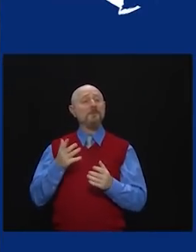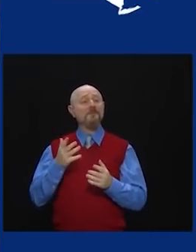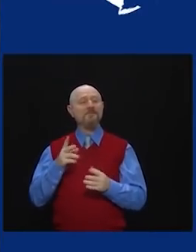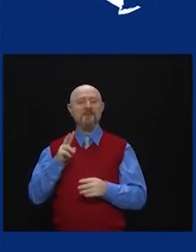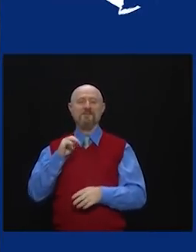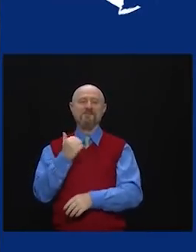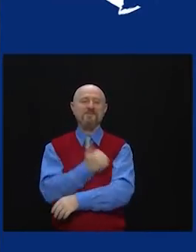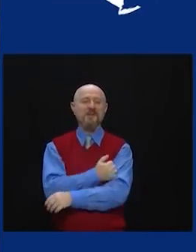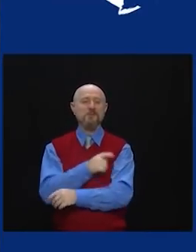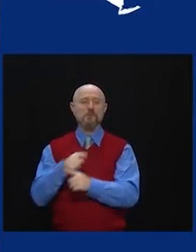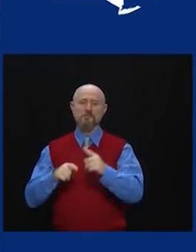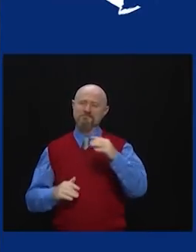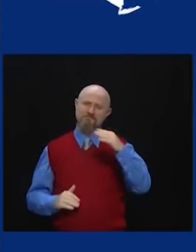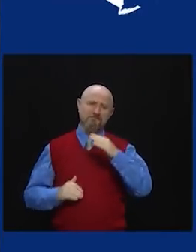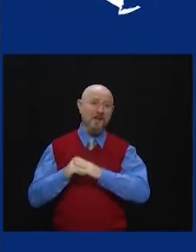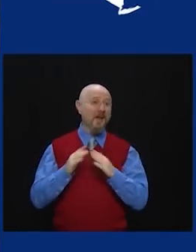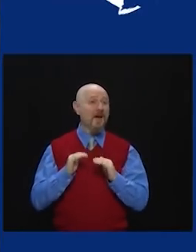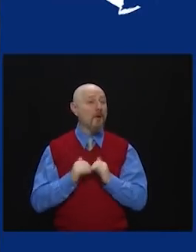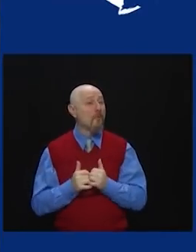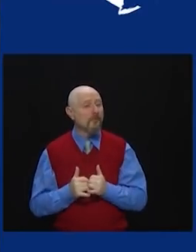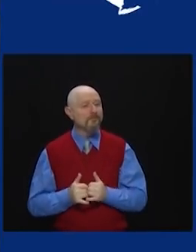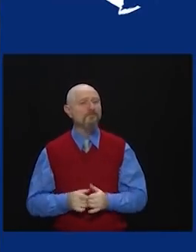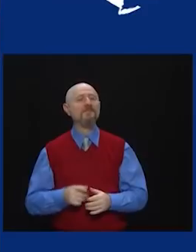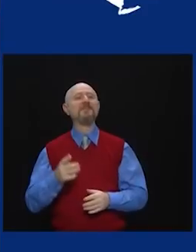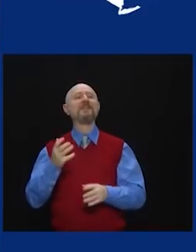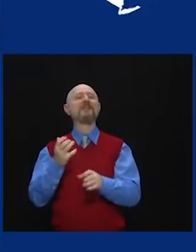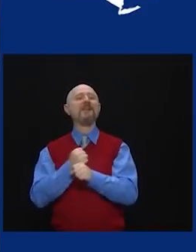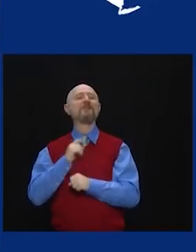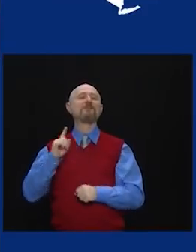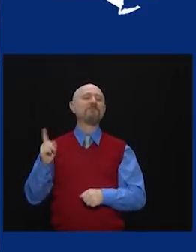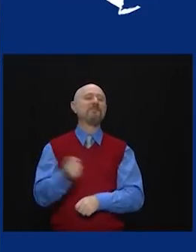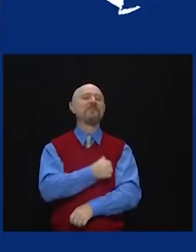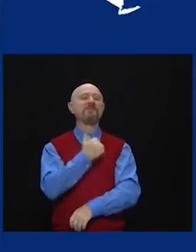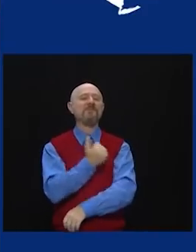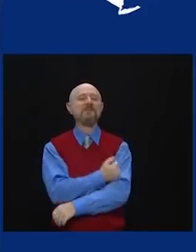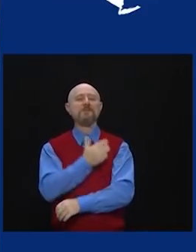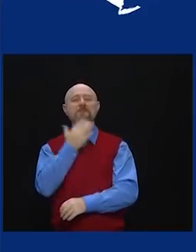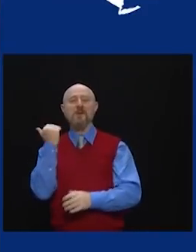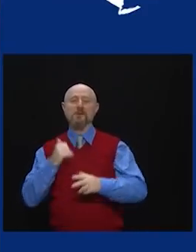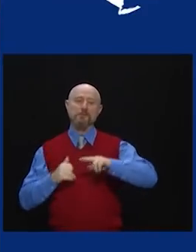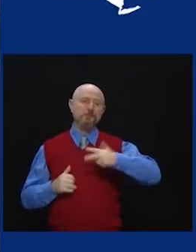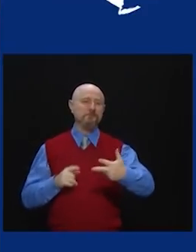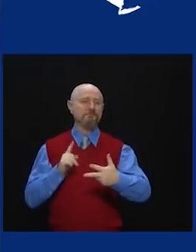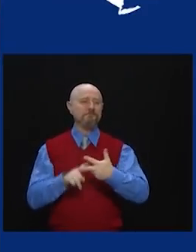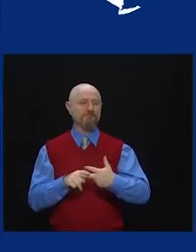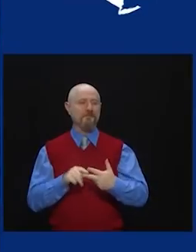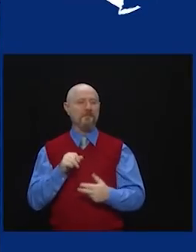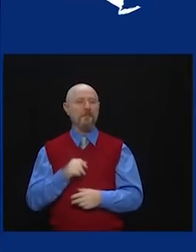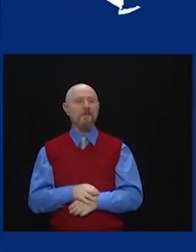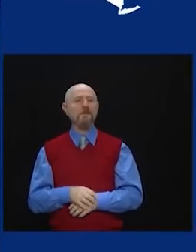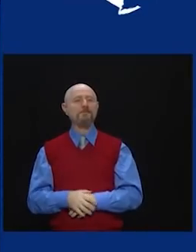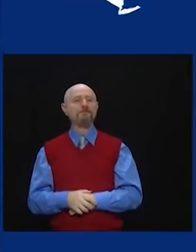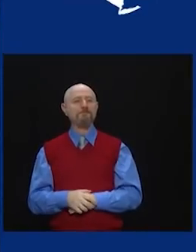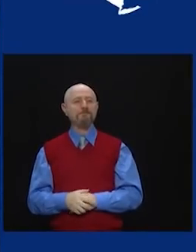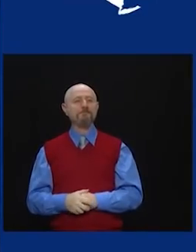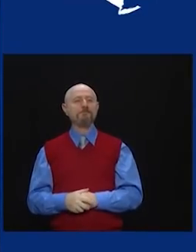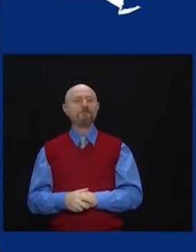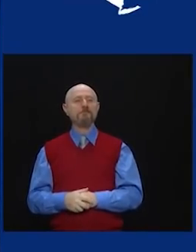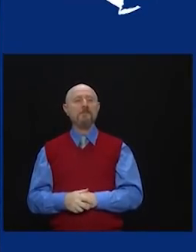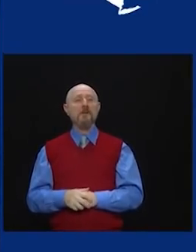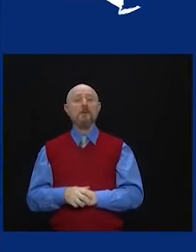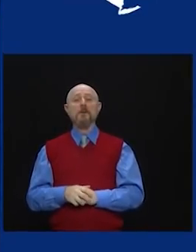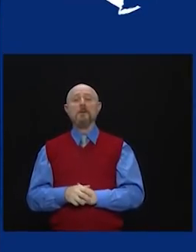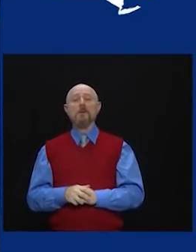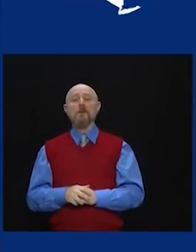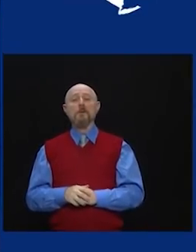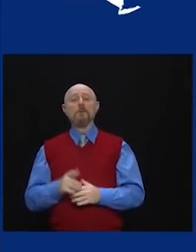get vaxxed to the max. How? By getting your COVID vaccination and your booster. Whether you're enjoying the pleasures